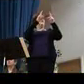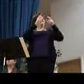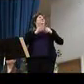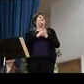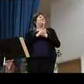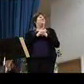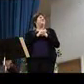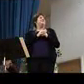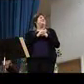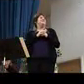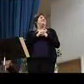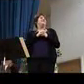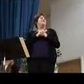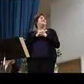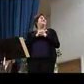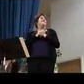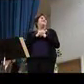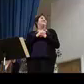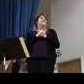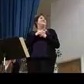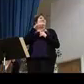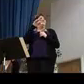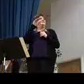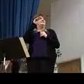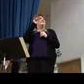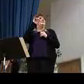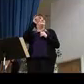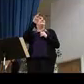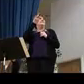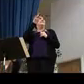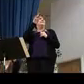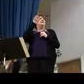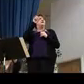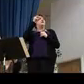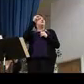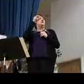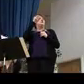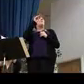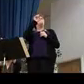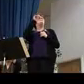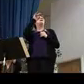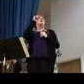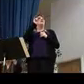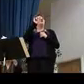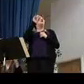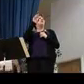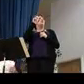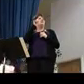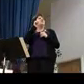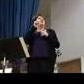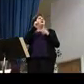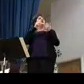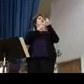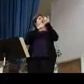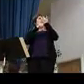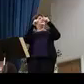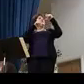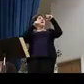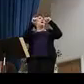Matthew Shields, Associate of Science, General Education Honors, Associate of Arts, General Education